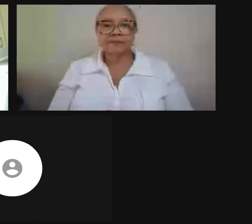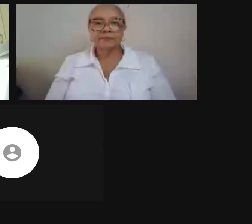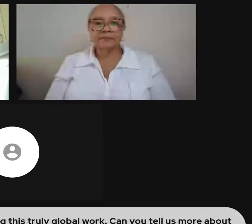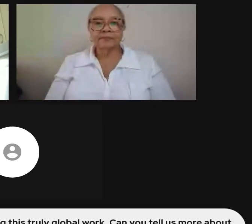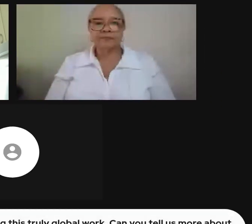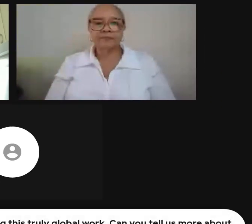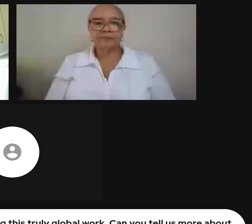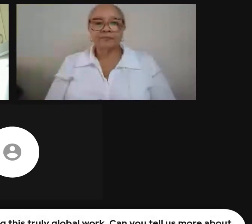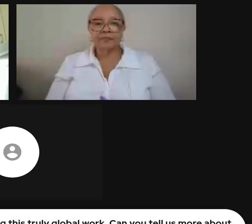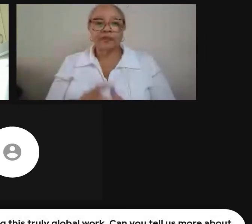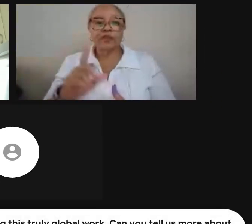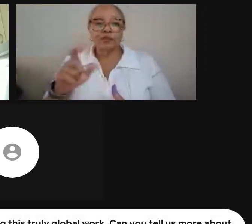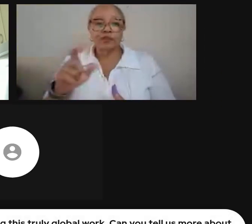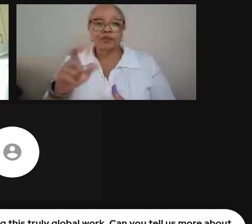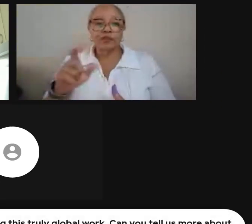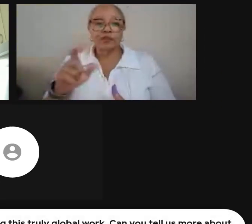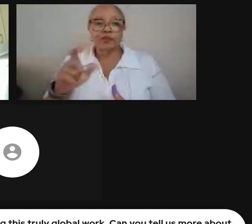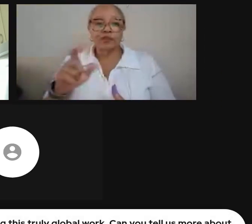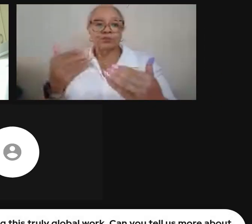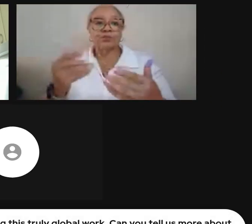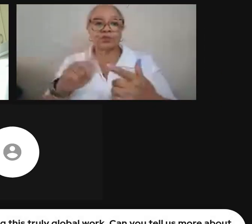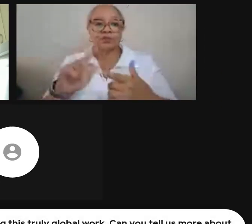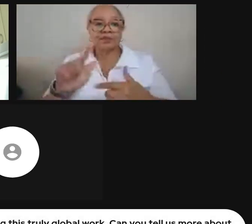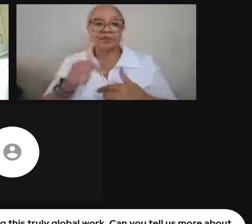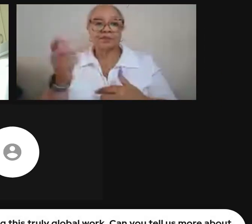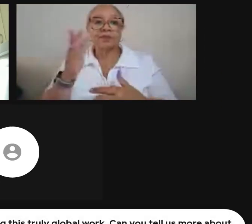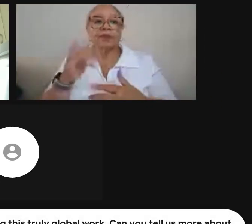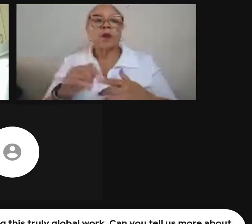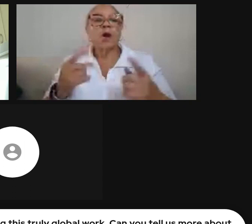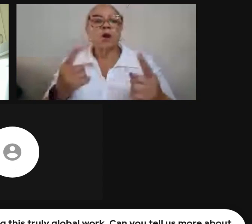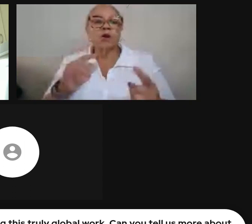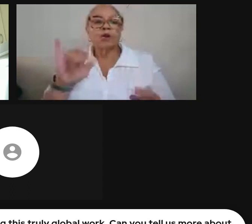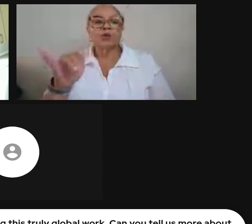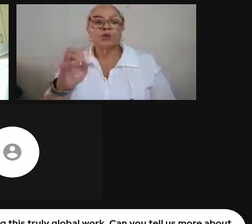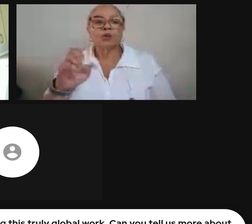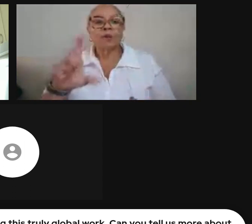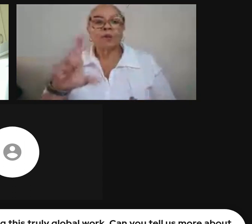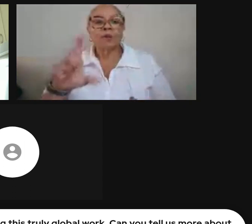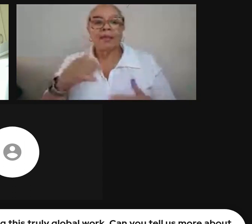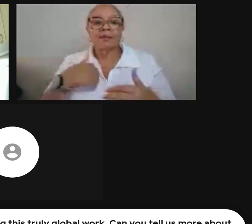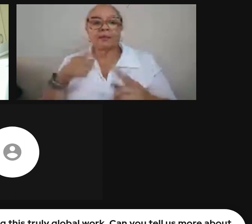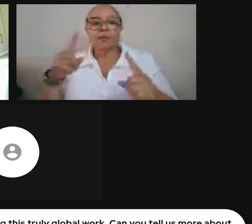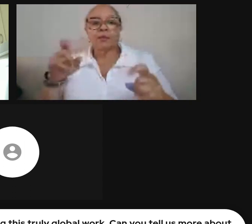Should we move on to the next speaker, Shion? Oh, no, Joel has a question.